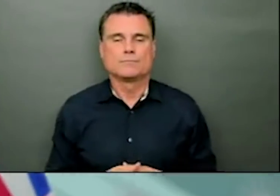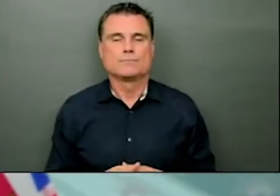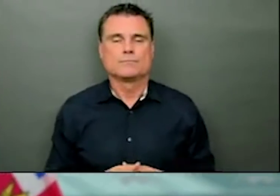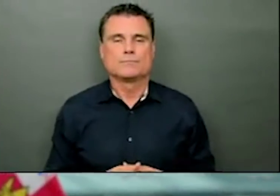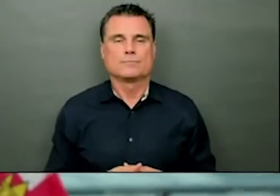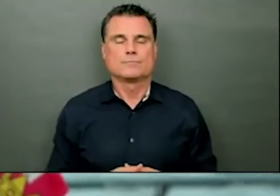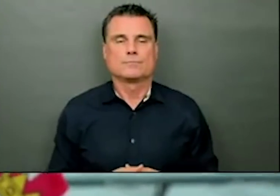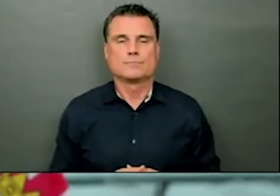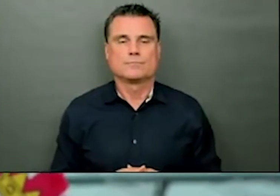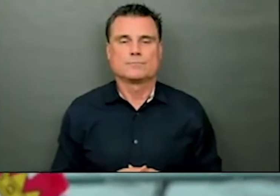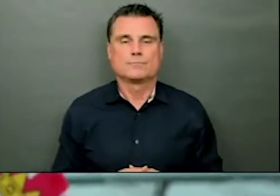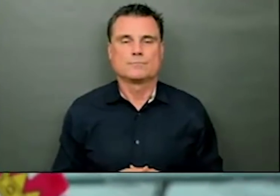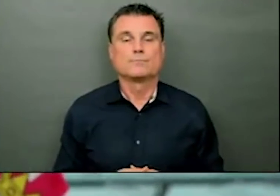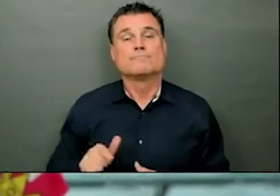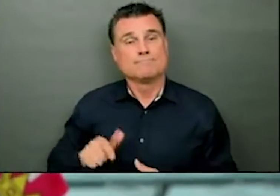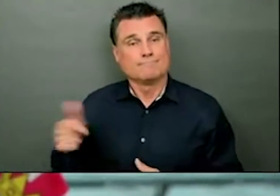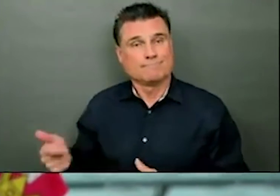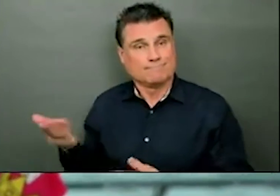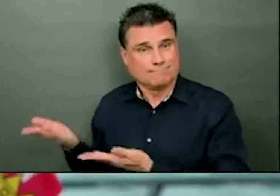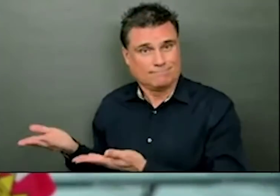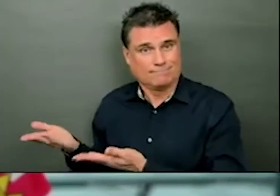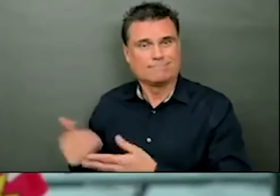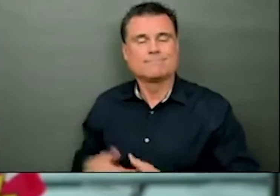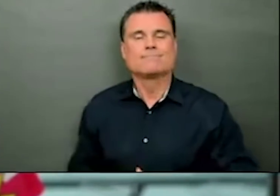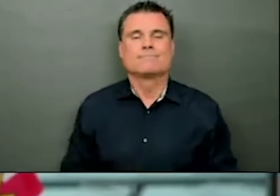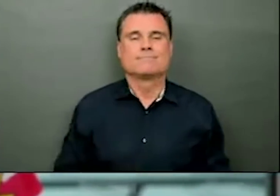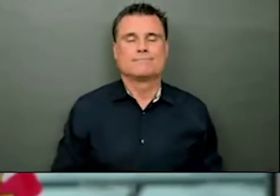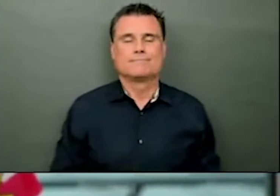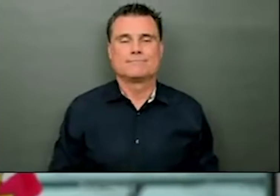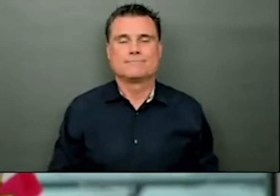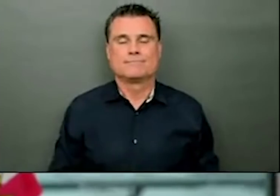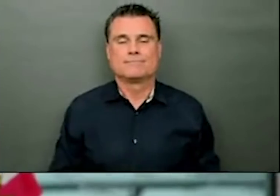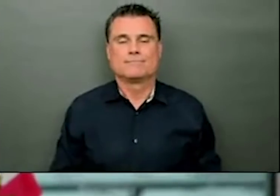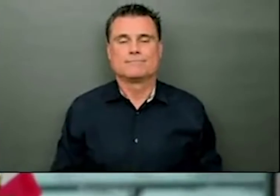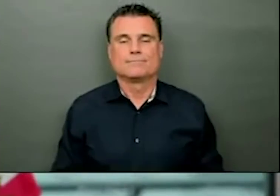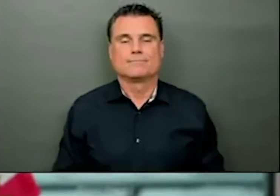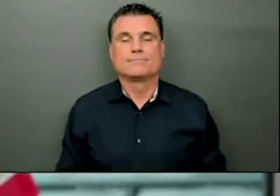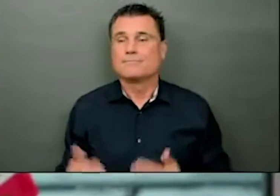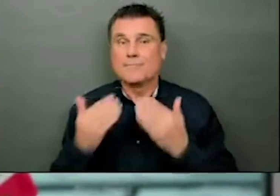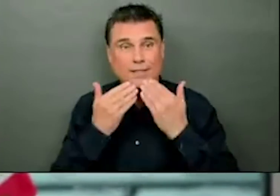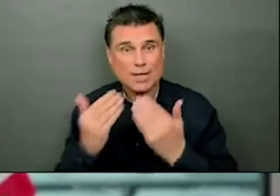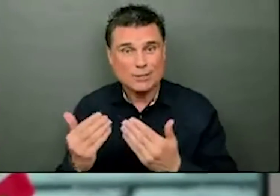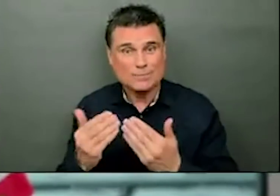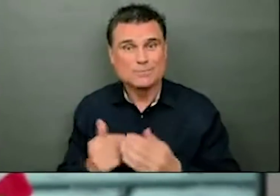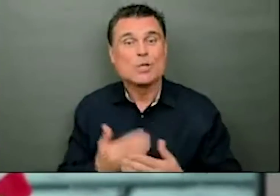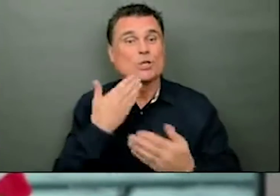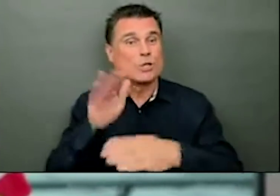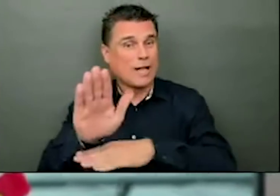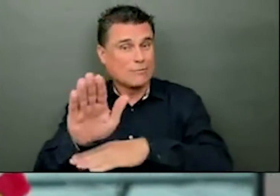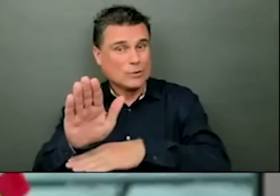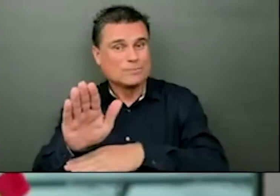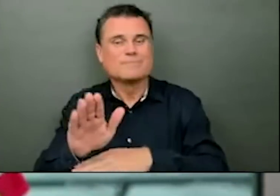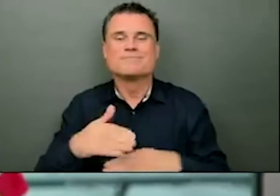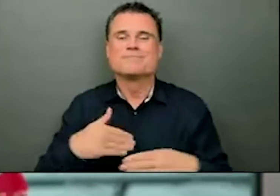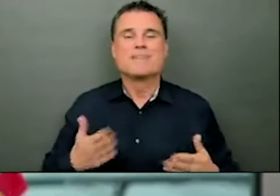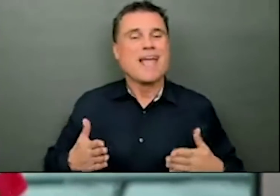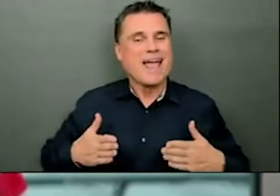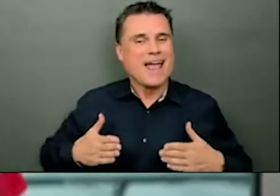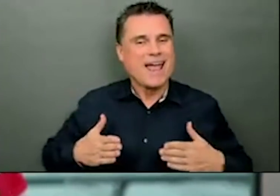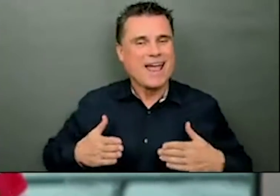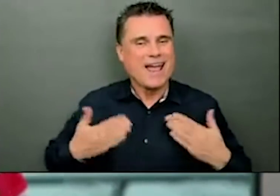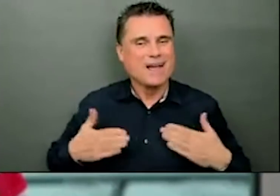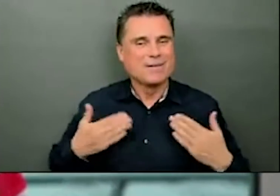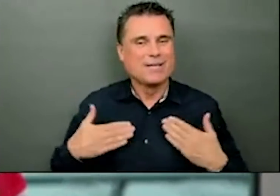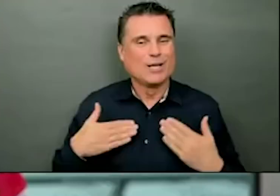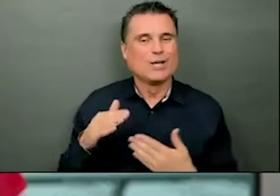Thank you and good afternoon. And a happy Lunar New Year's to everybody. Gong hei fat choi to